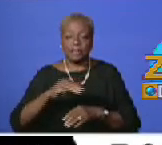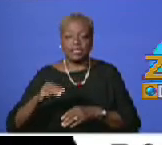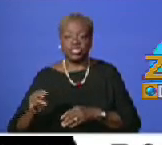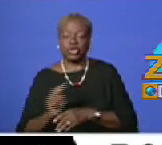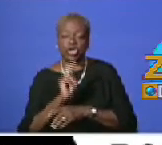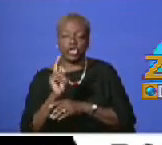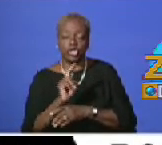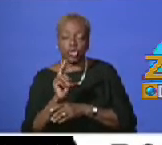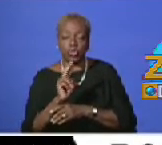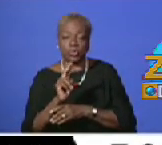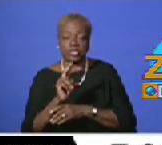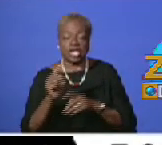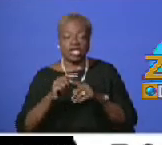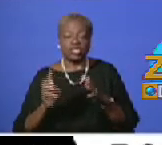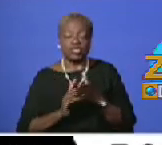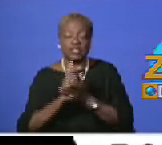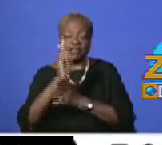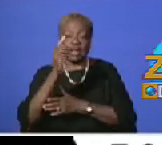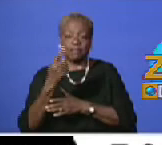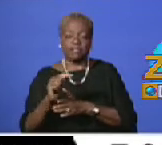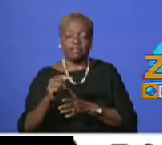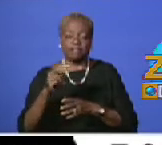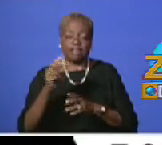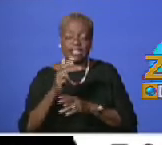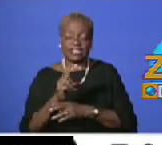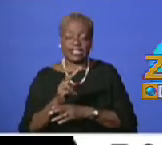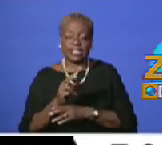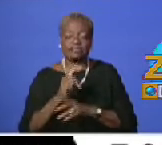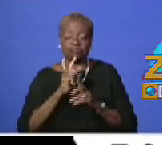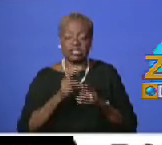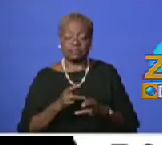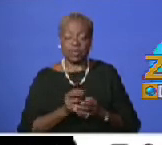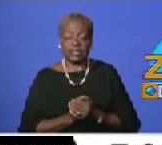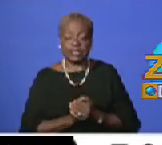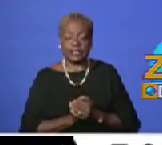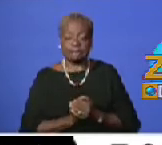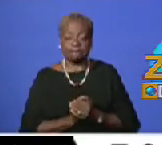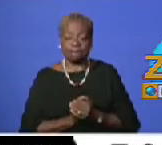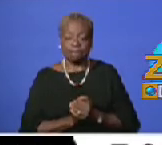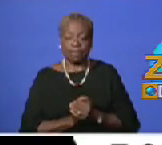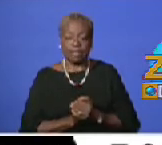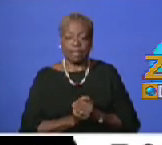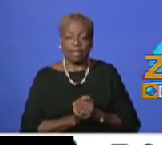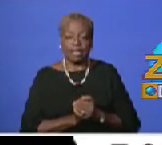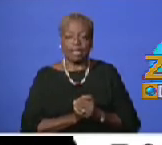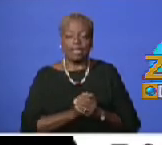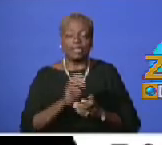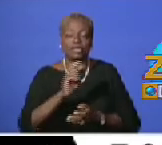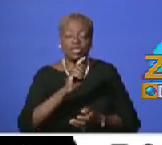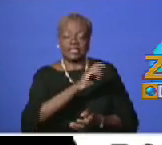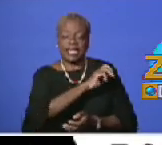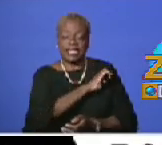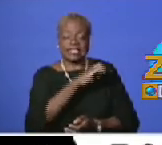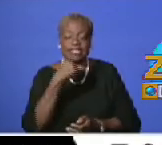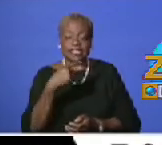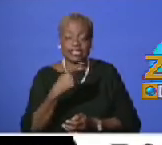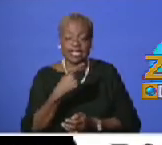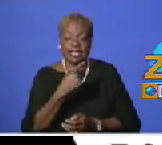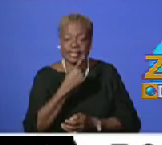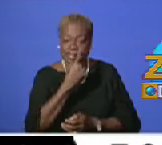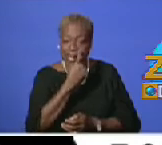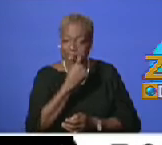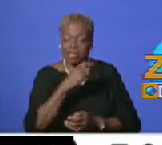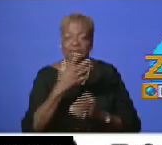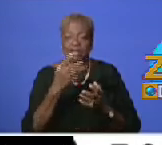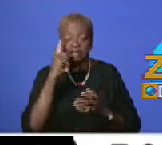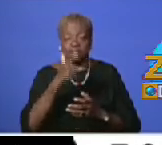actually elicits an immune response. By the 3rd phase of testing, she says consideration is given for efficacy,